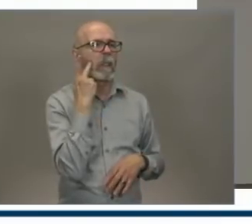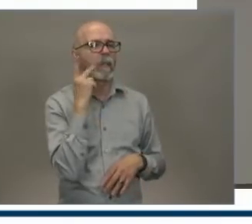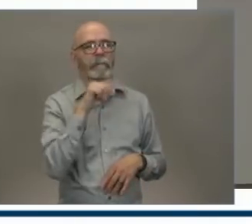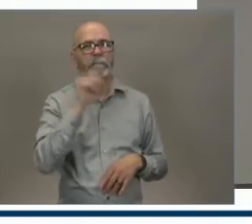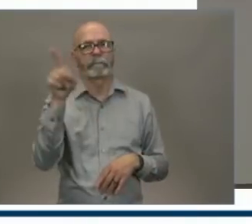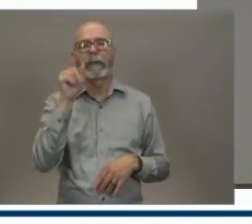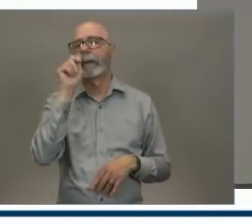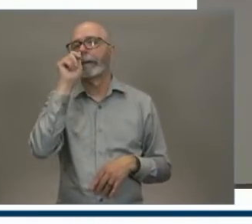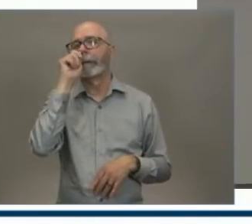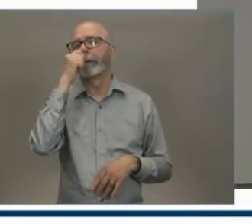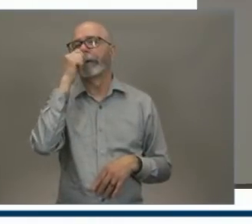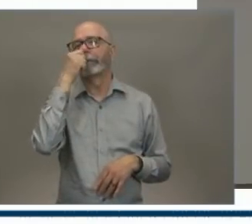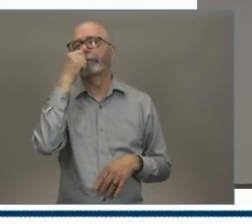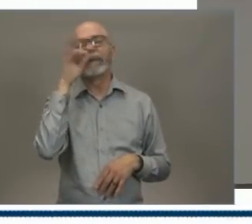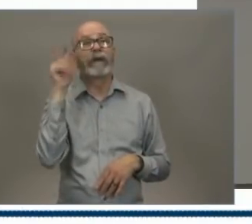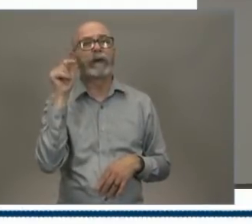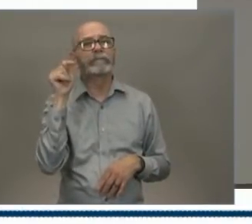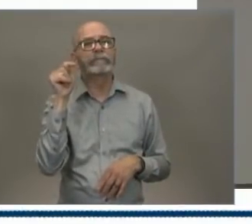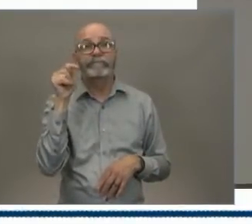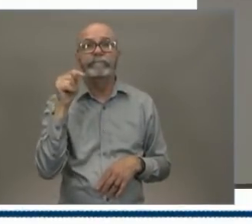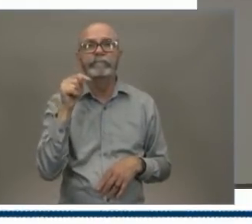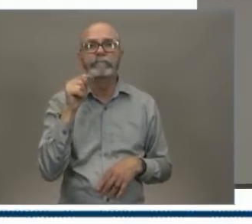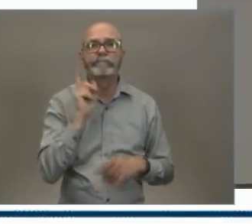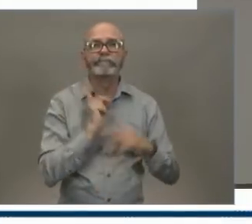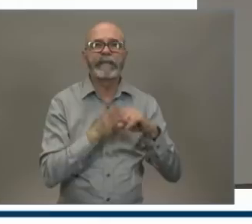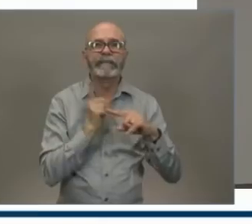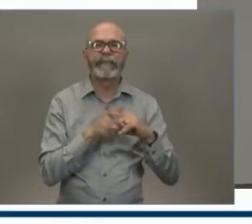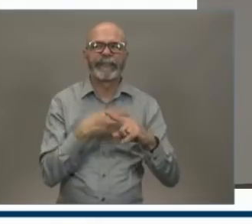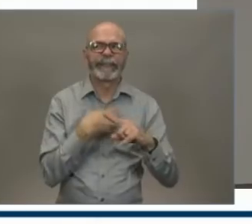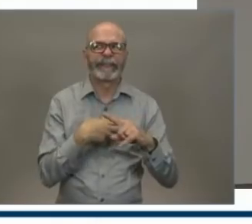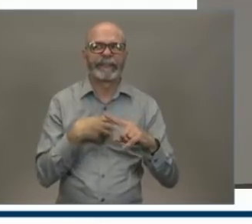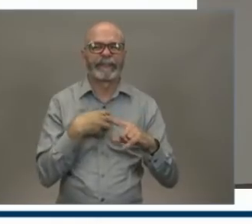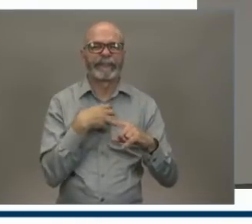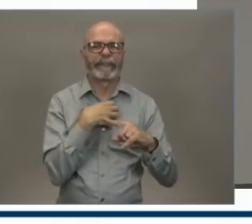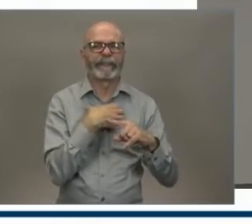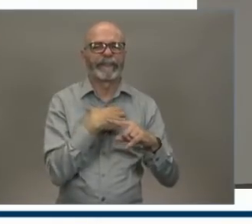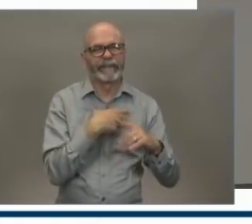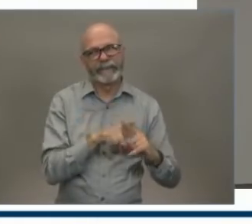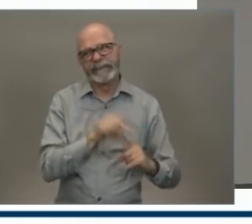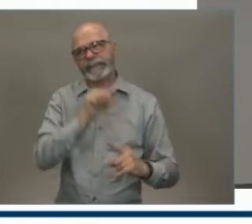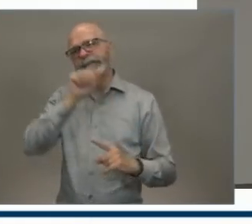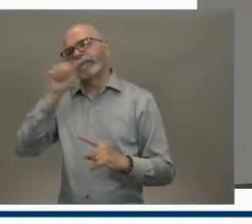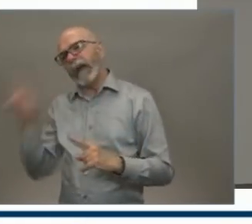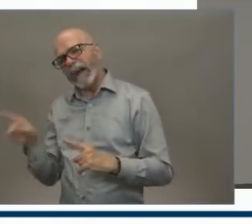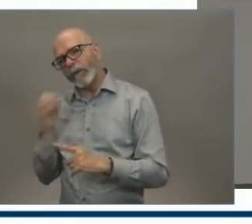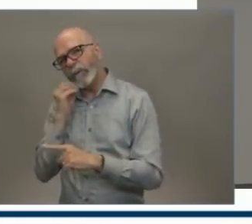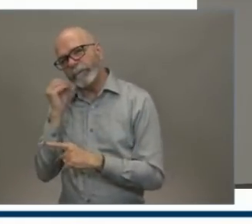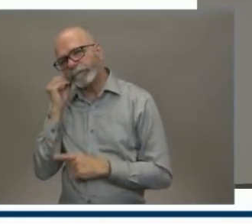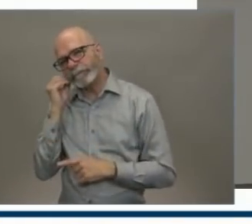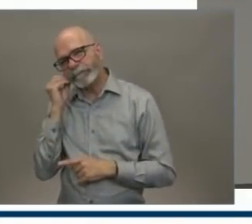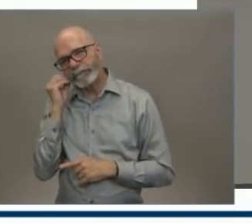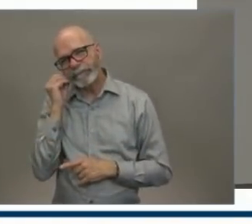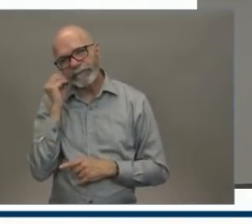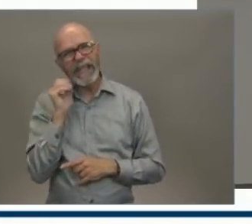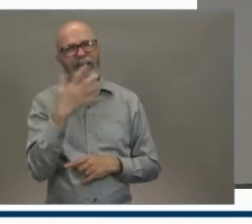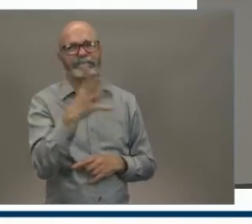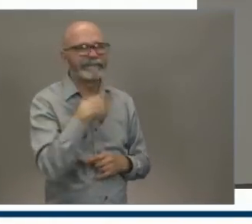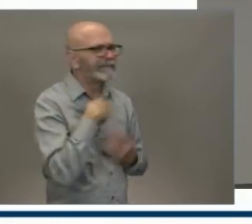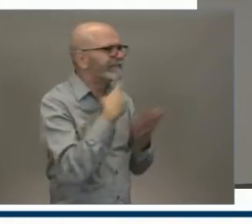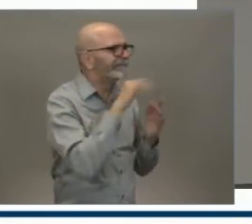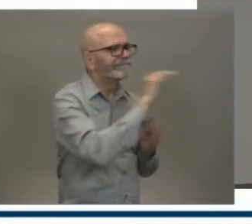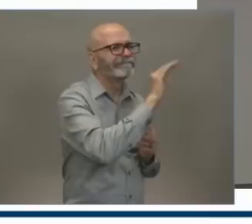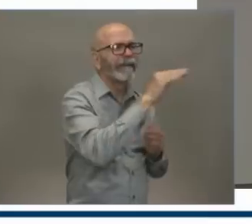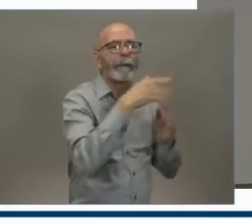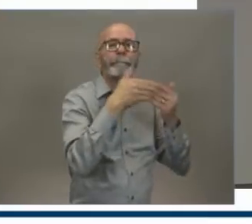then. As I said, we're working with Acadia, local public health, to identify, in classes and in